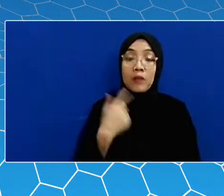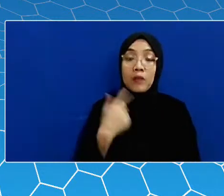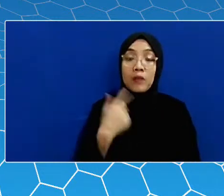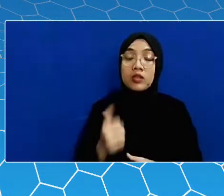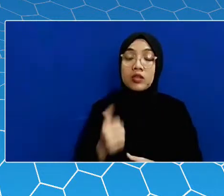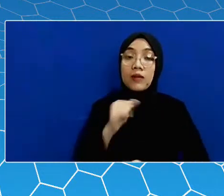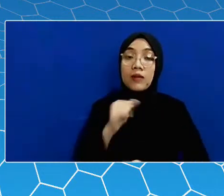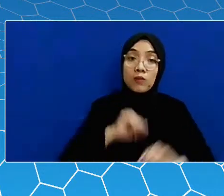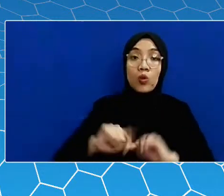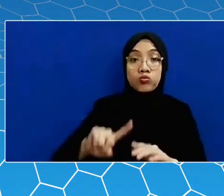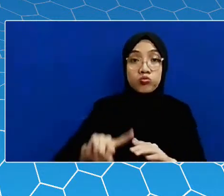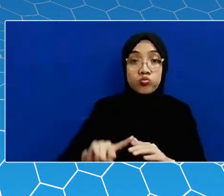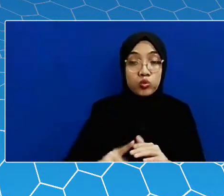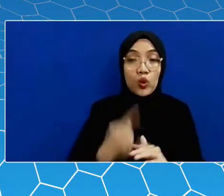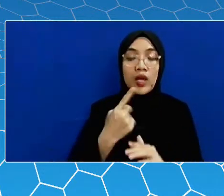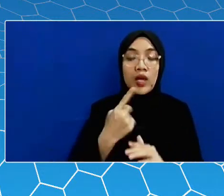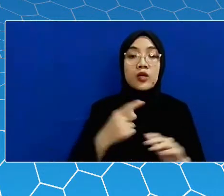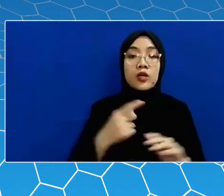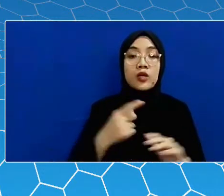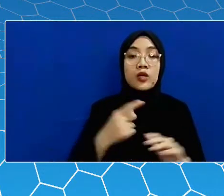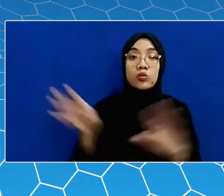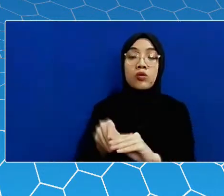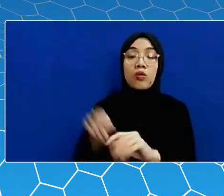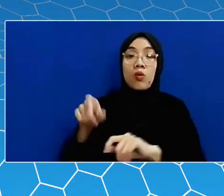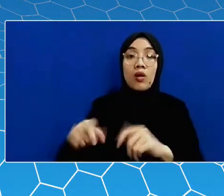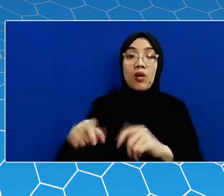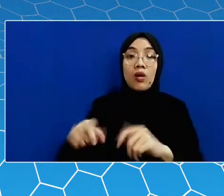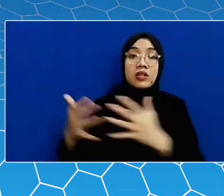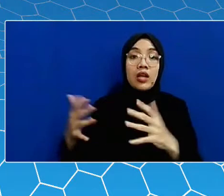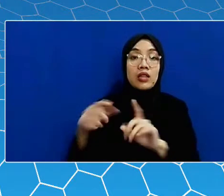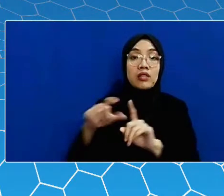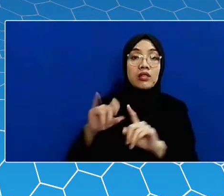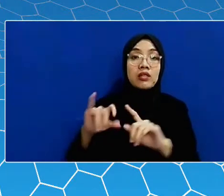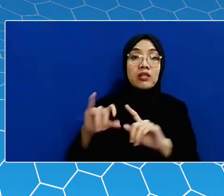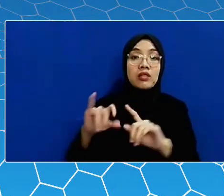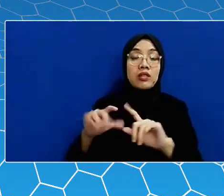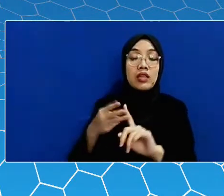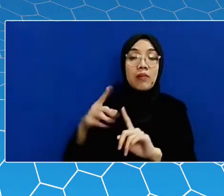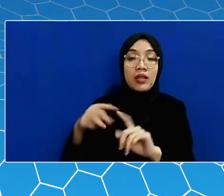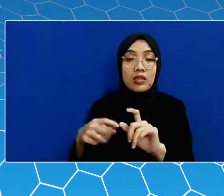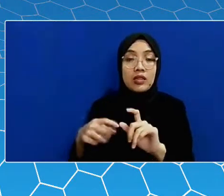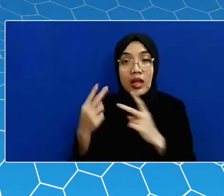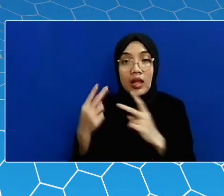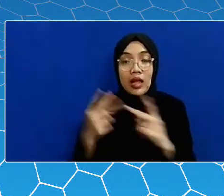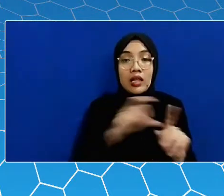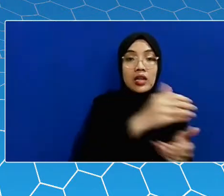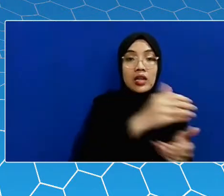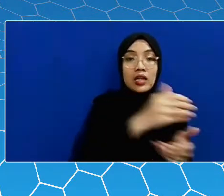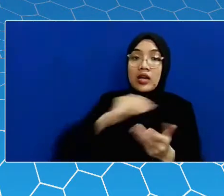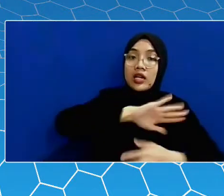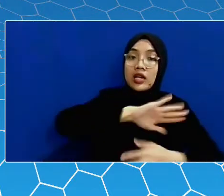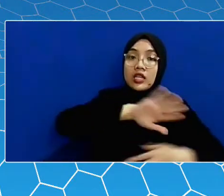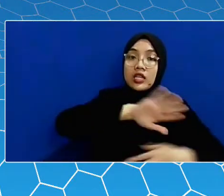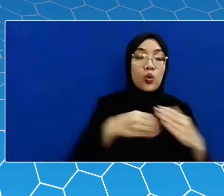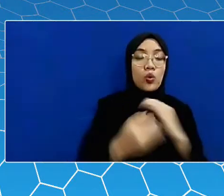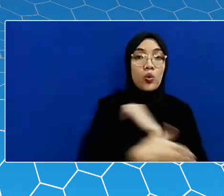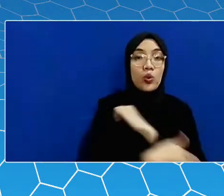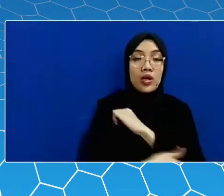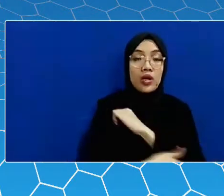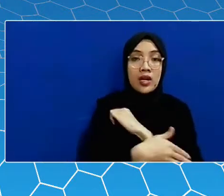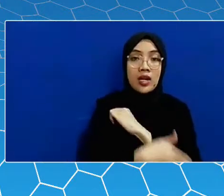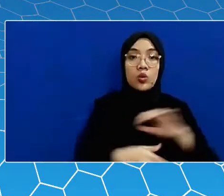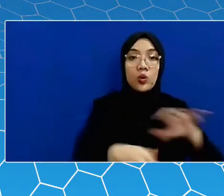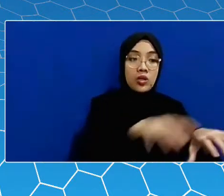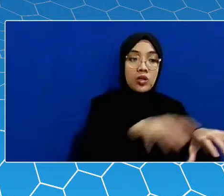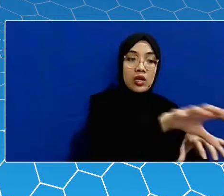population looks, and this may be across a whole country. It could be across a region, across a hospital, or a single